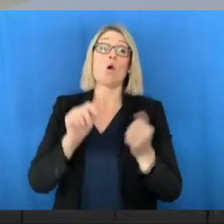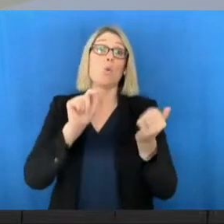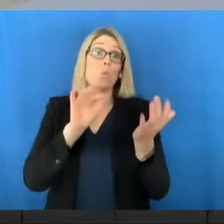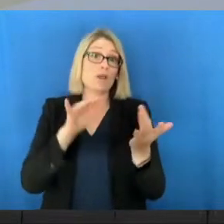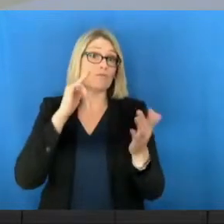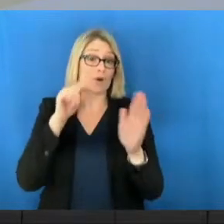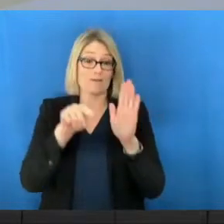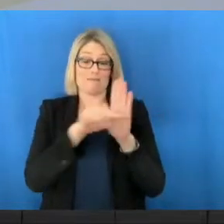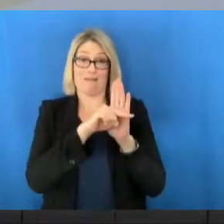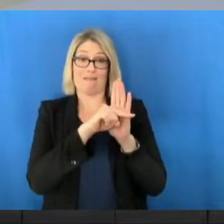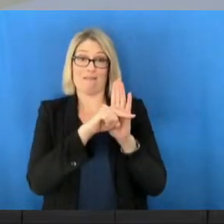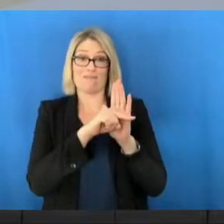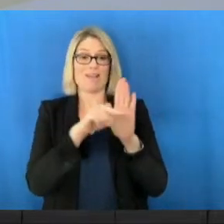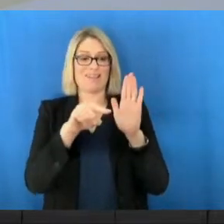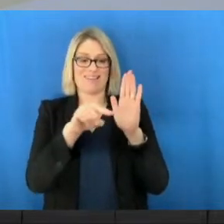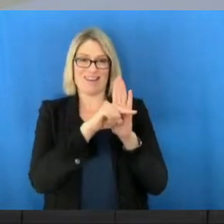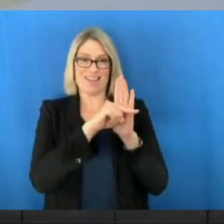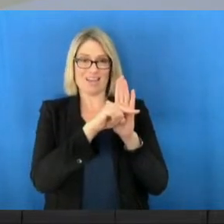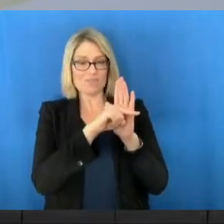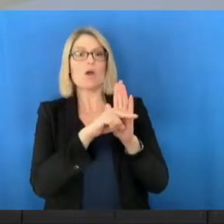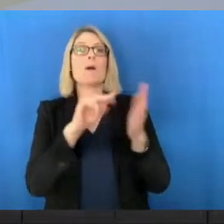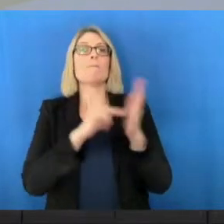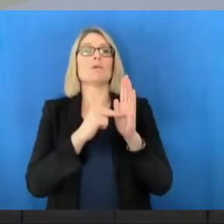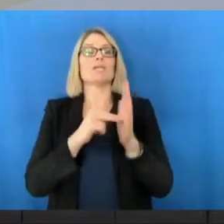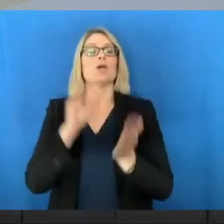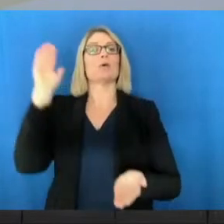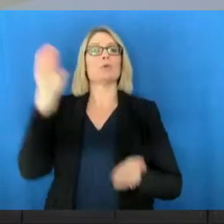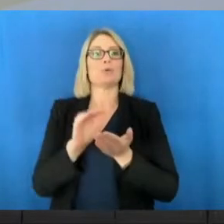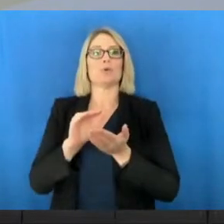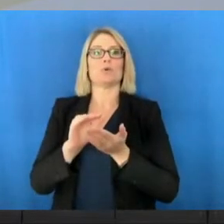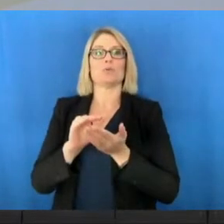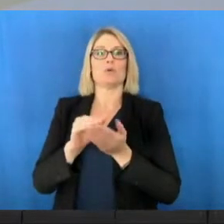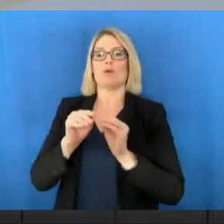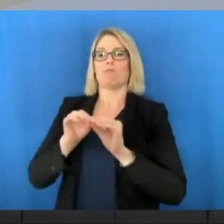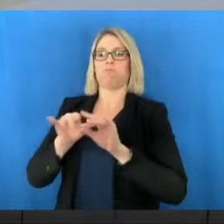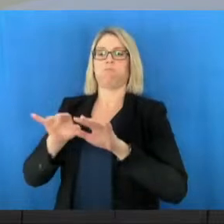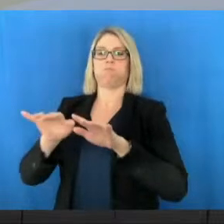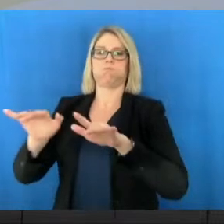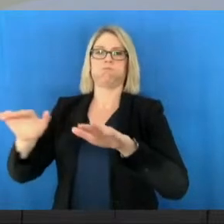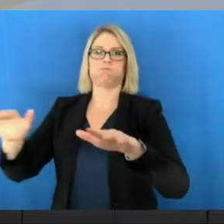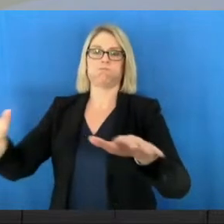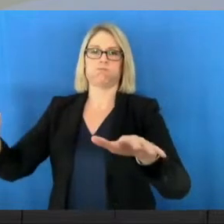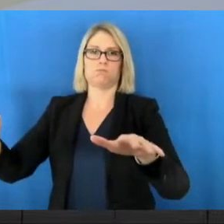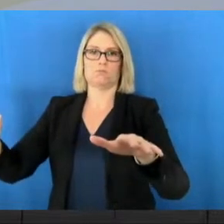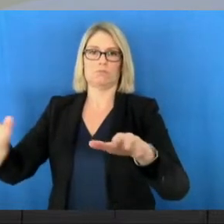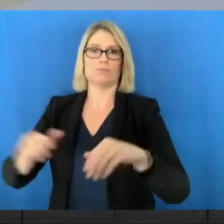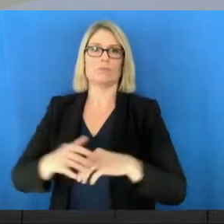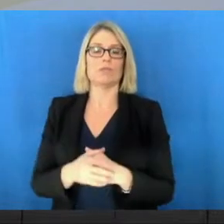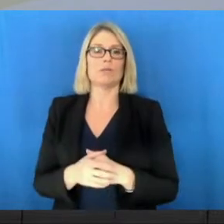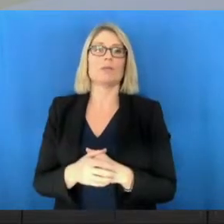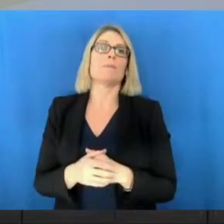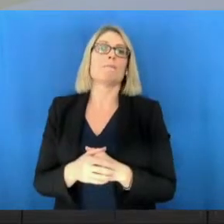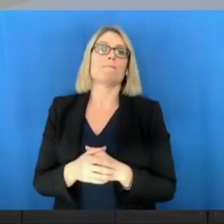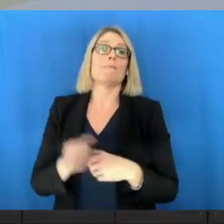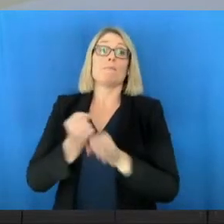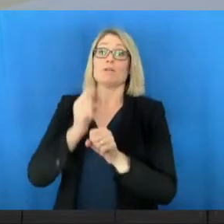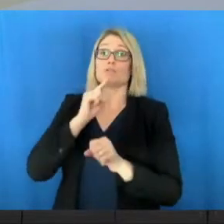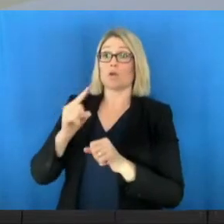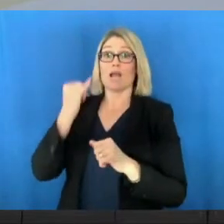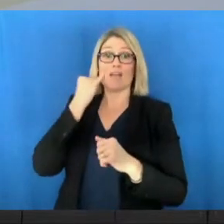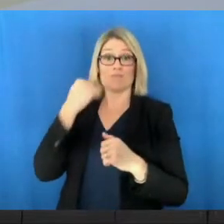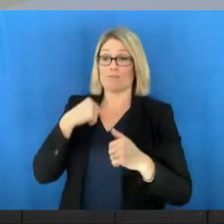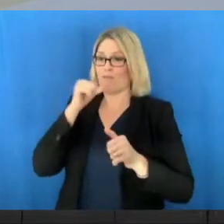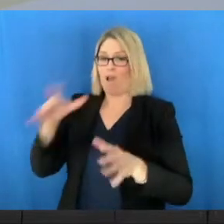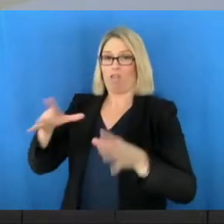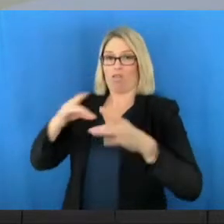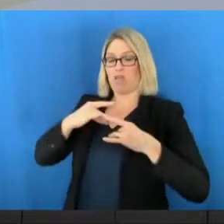greatly reduces risk of transmission of COVID-19 and ensures that workers who are not workers who are not positive,